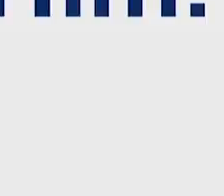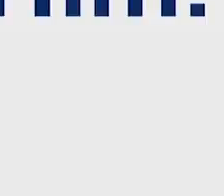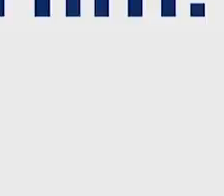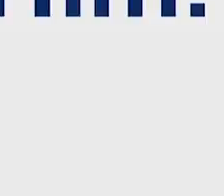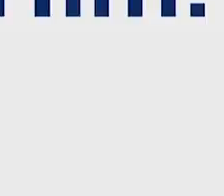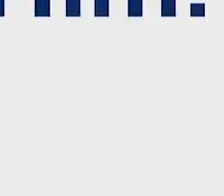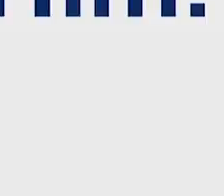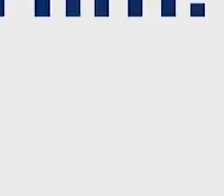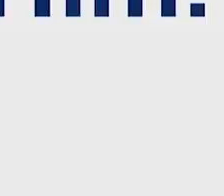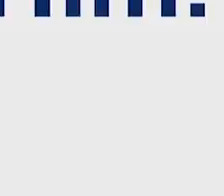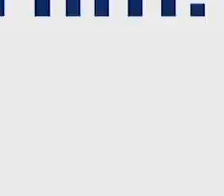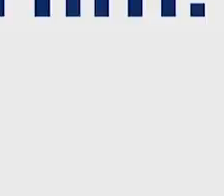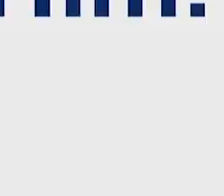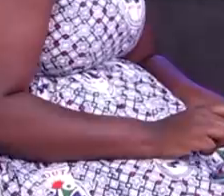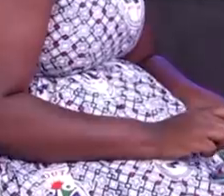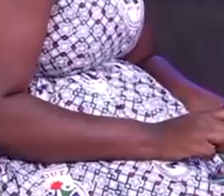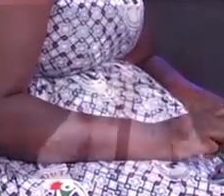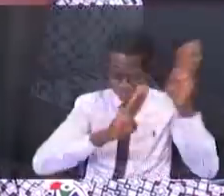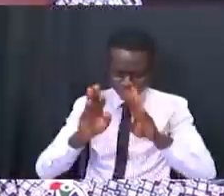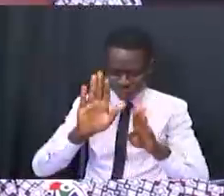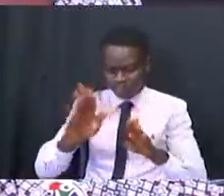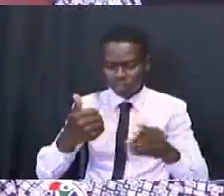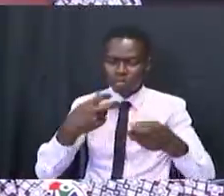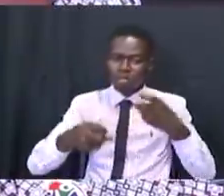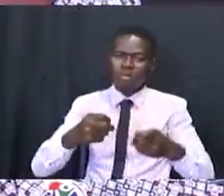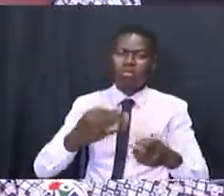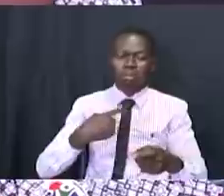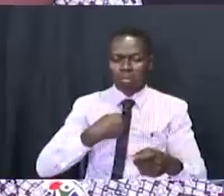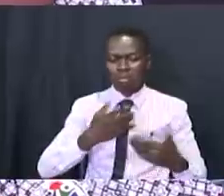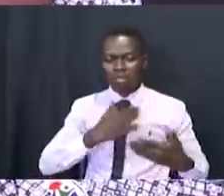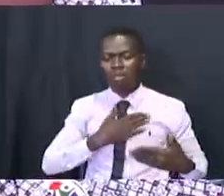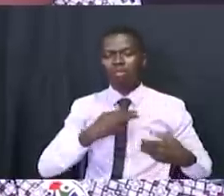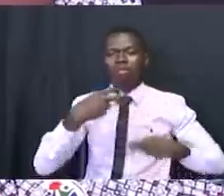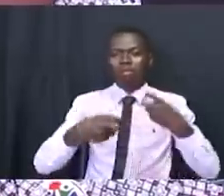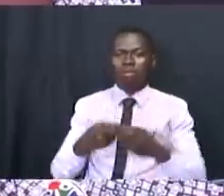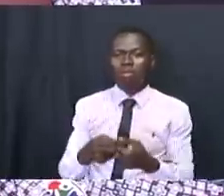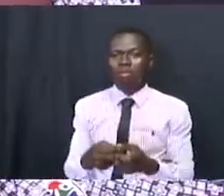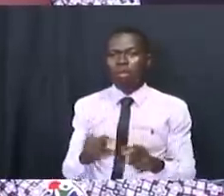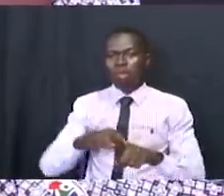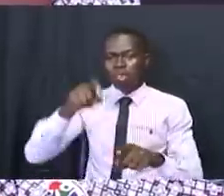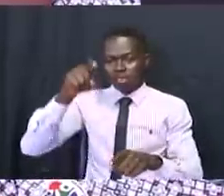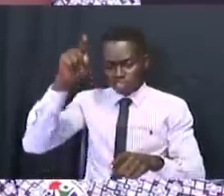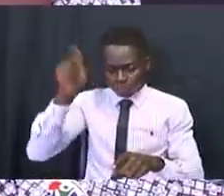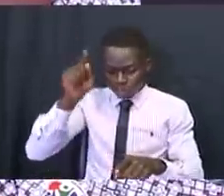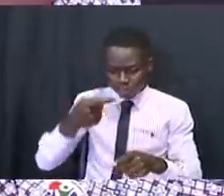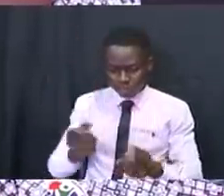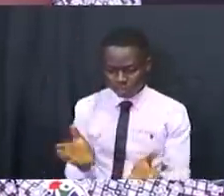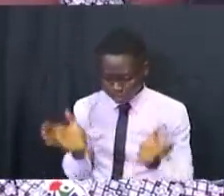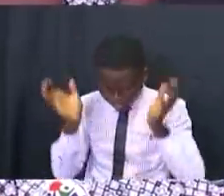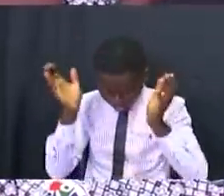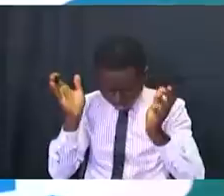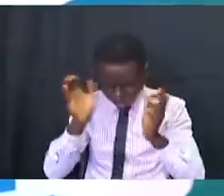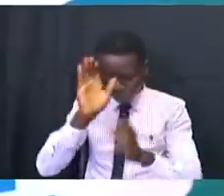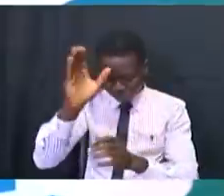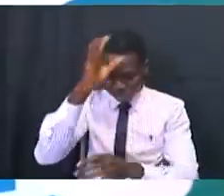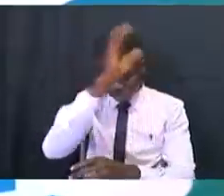but we need to take it and follow Christ. Just as he carried his cross, you need to carry your cross.